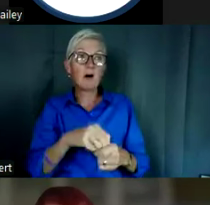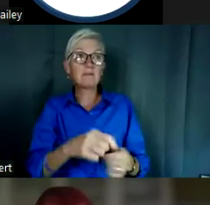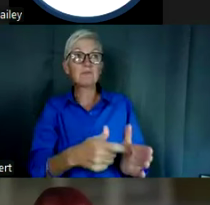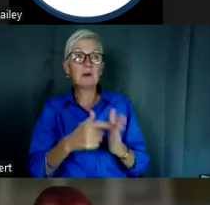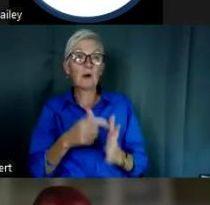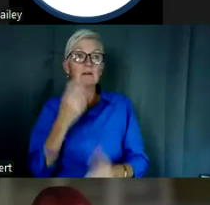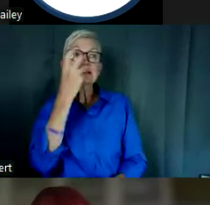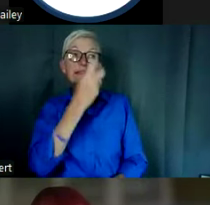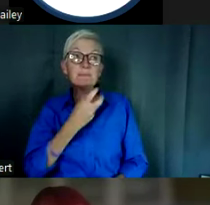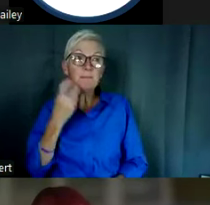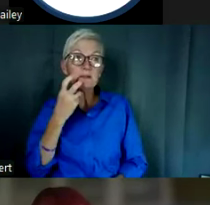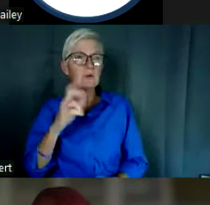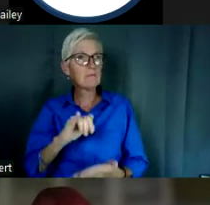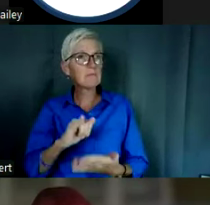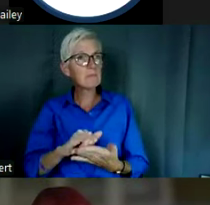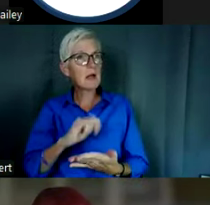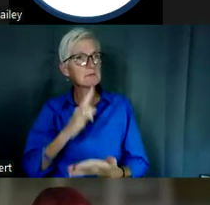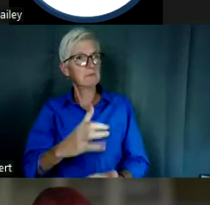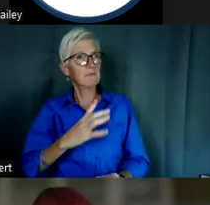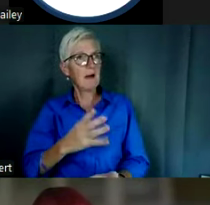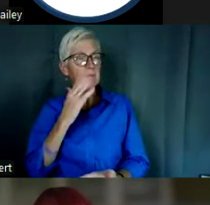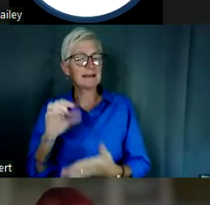legitimate because it was tied to the job itself.